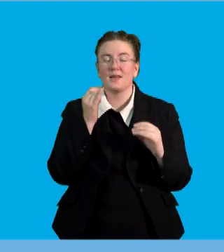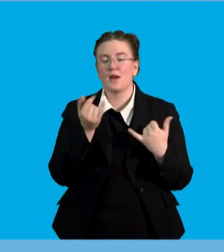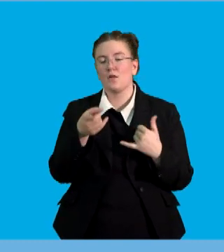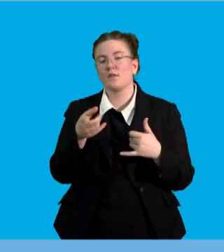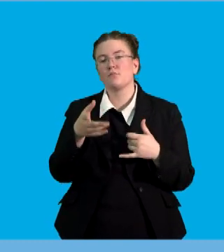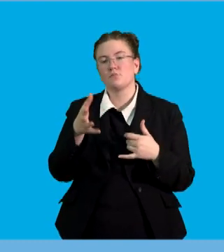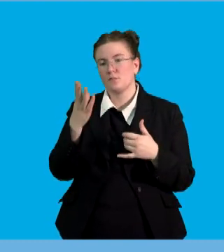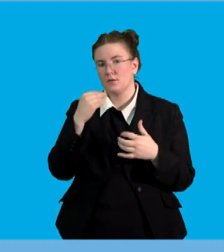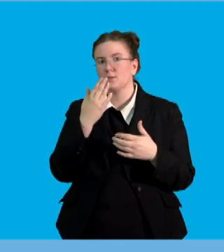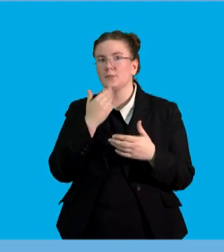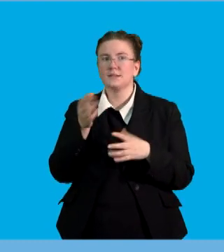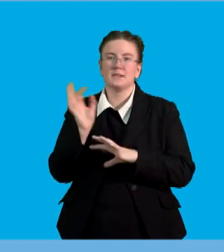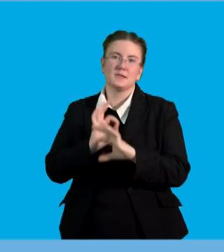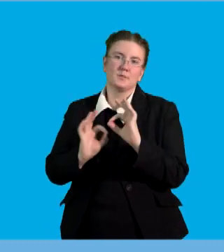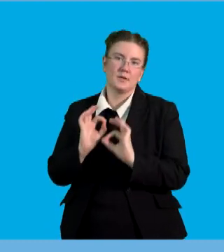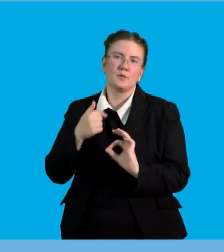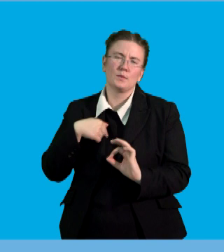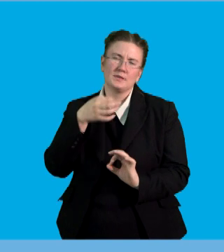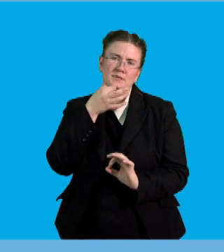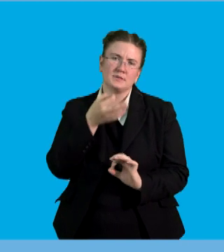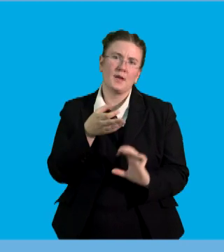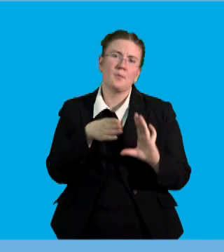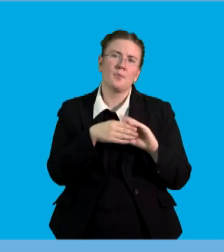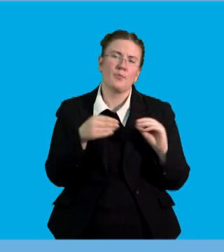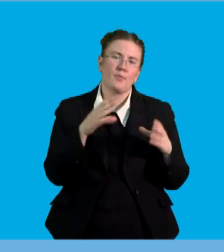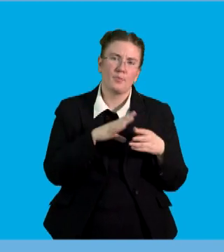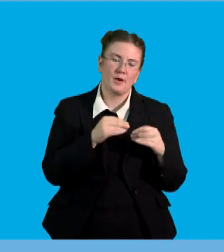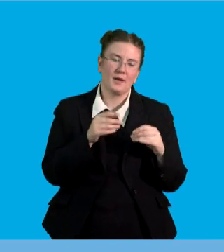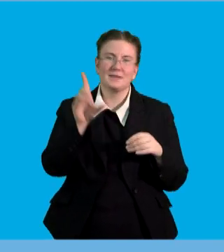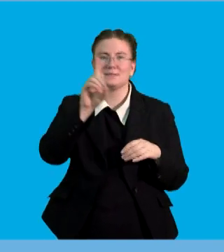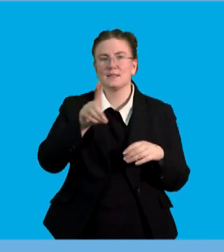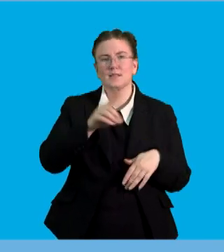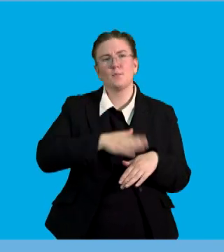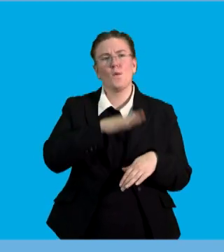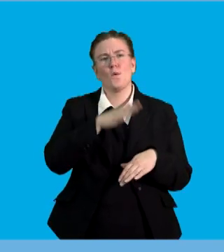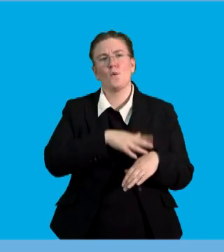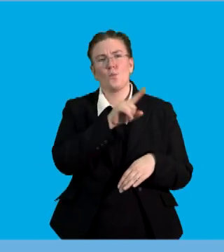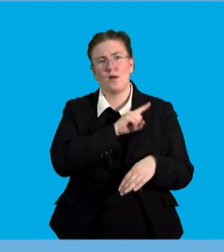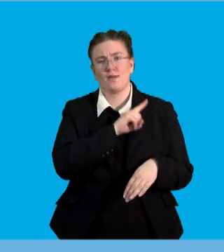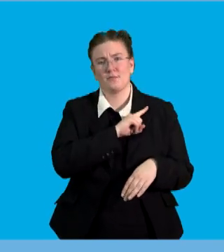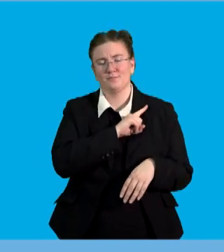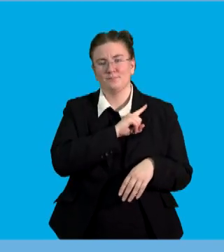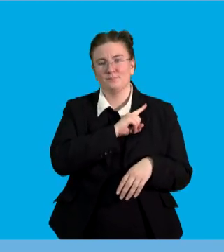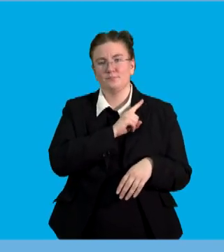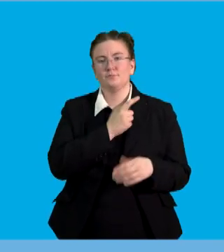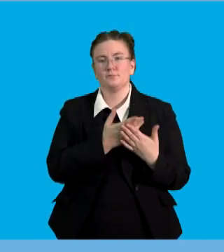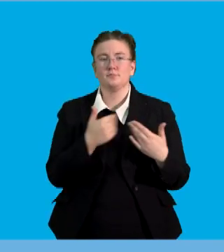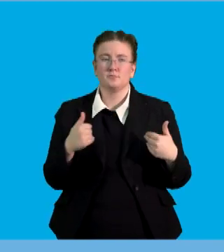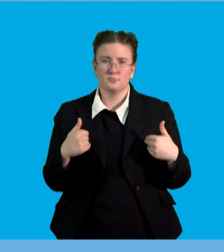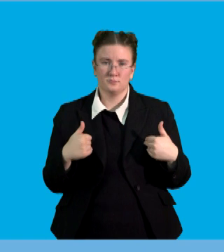They want us to explain our answer. Why do we say that the brick will have a greater density? So,